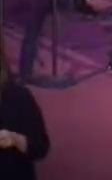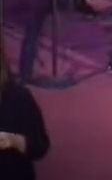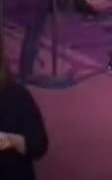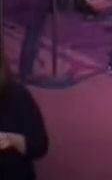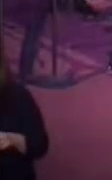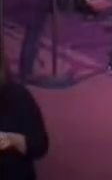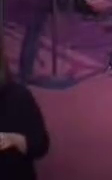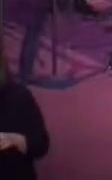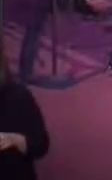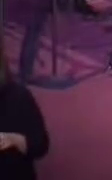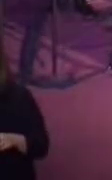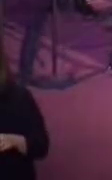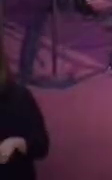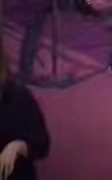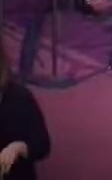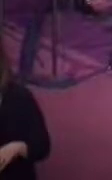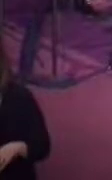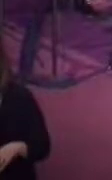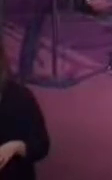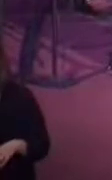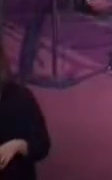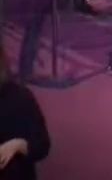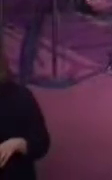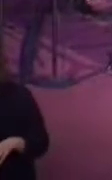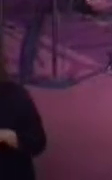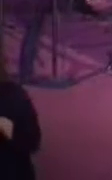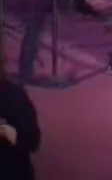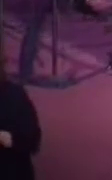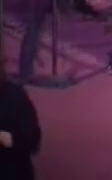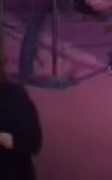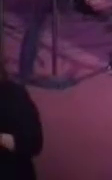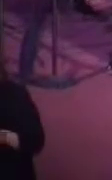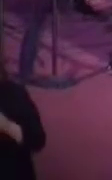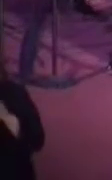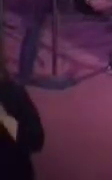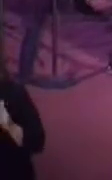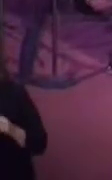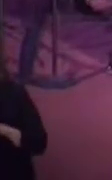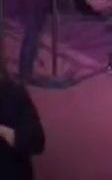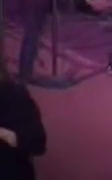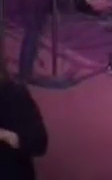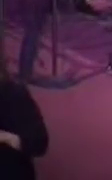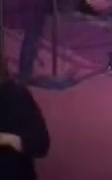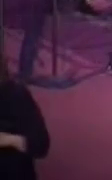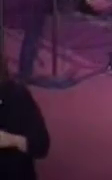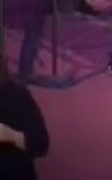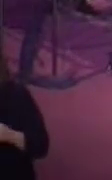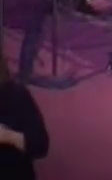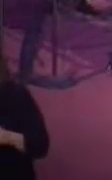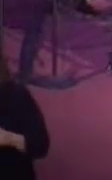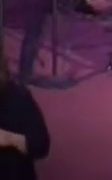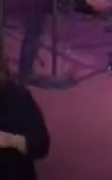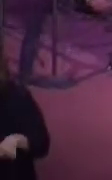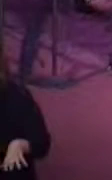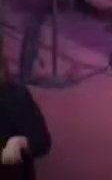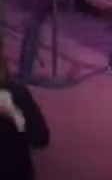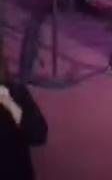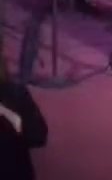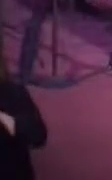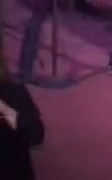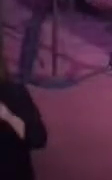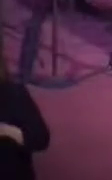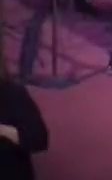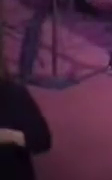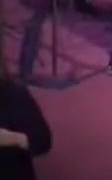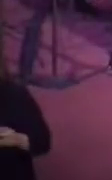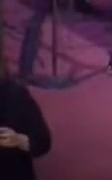incredible. 150 years, God prophesies, "I'm going to send a man named Cyrus who's going to take over the entire world, and he's specifically